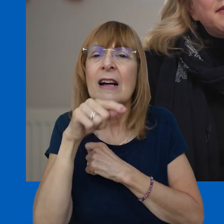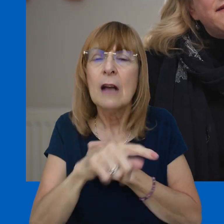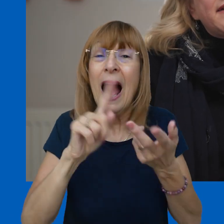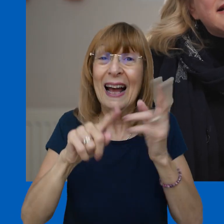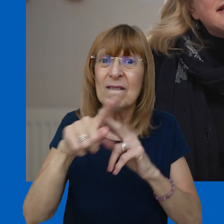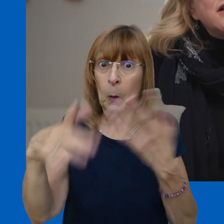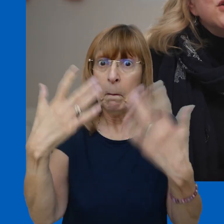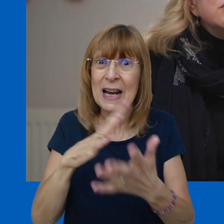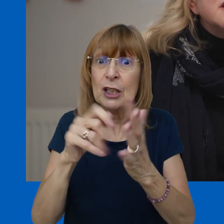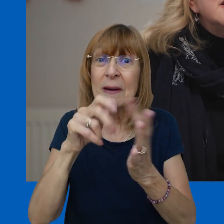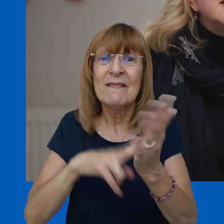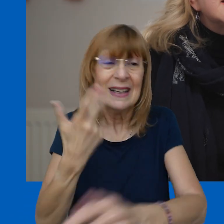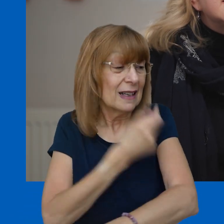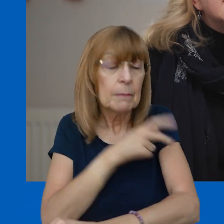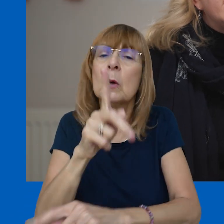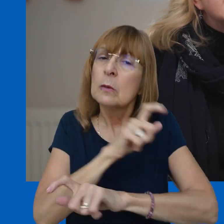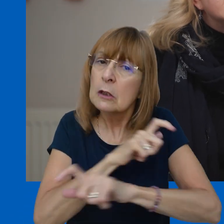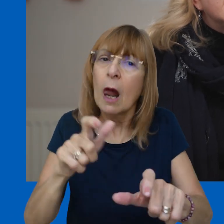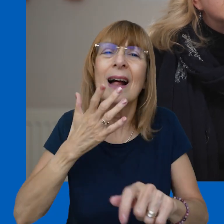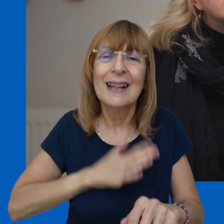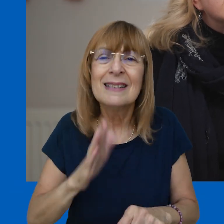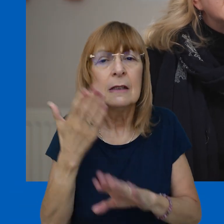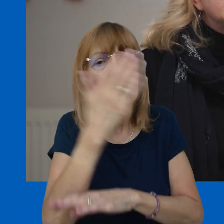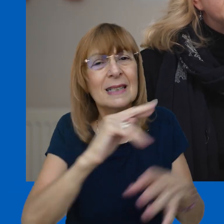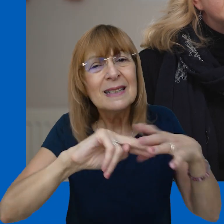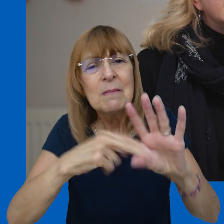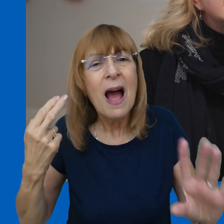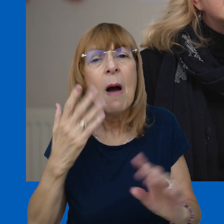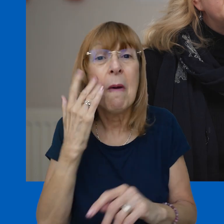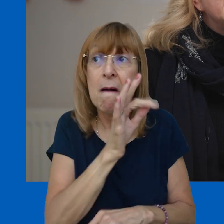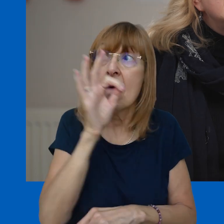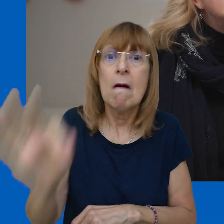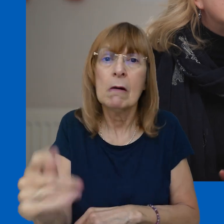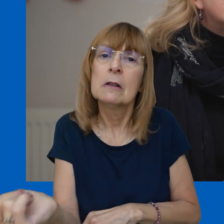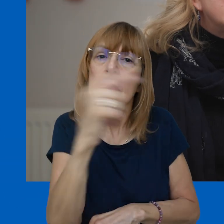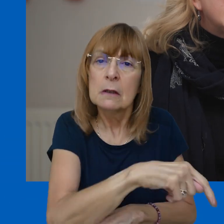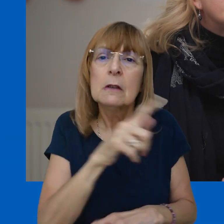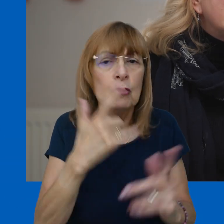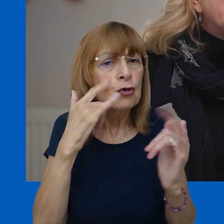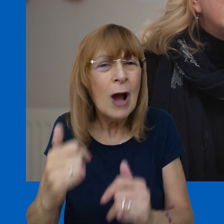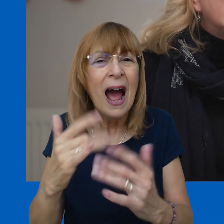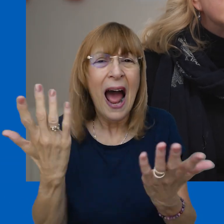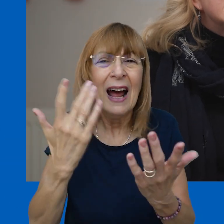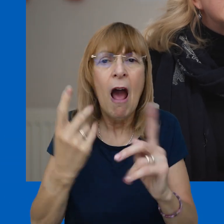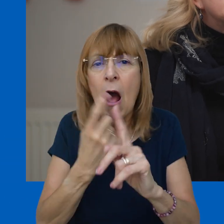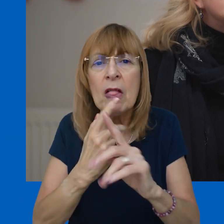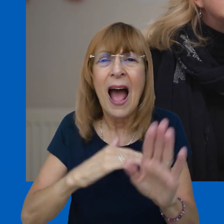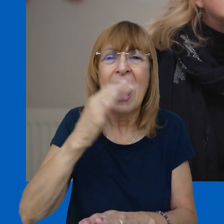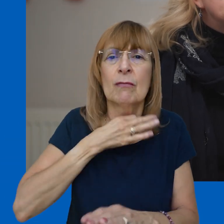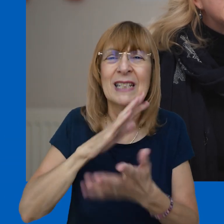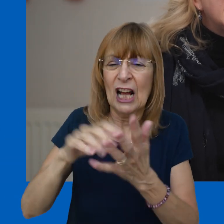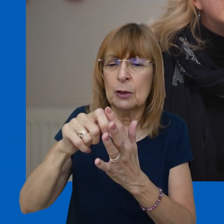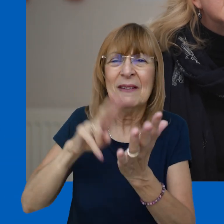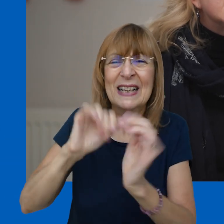the HPV vaccine, you will still need to consider having cervical screening when you're invited. This is to check for other high-risk